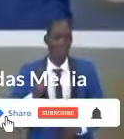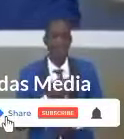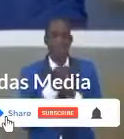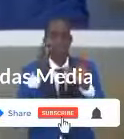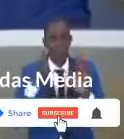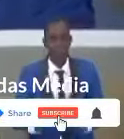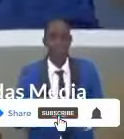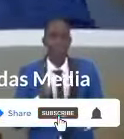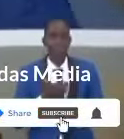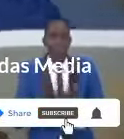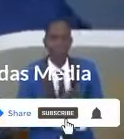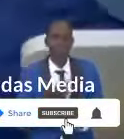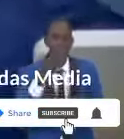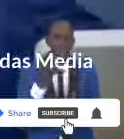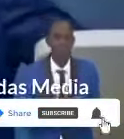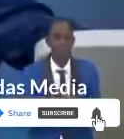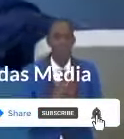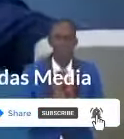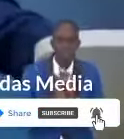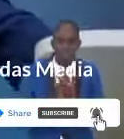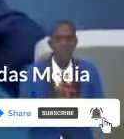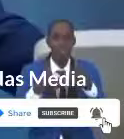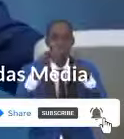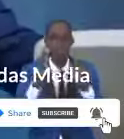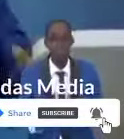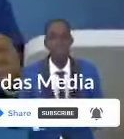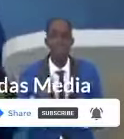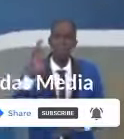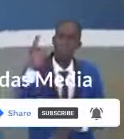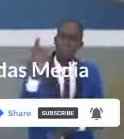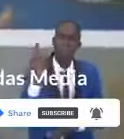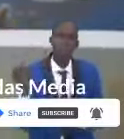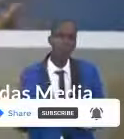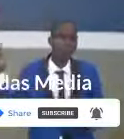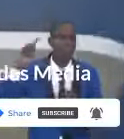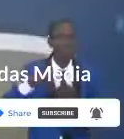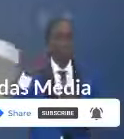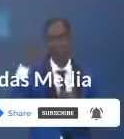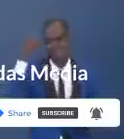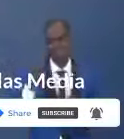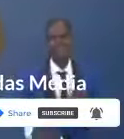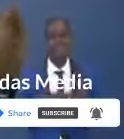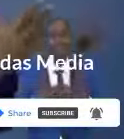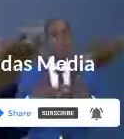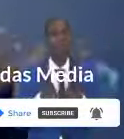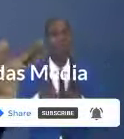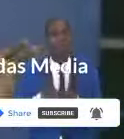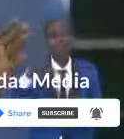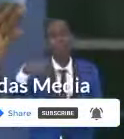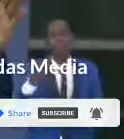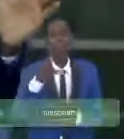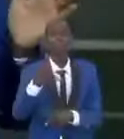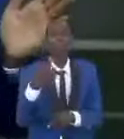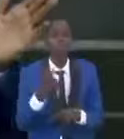our model, our example, ministered until his last breath. And Paul, the apostle to the